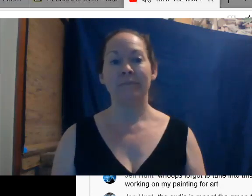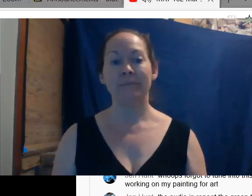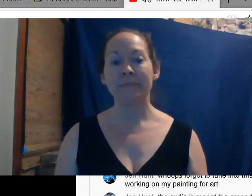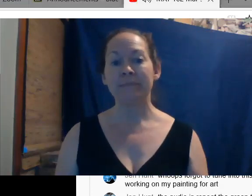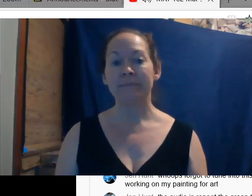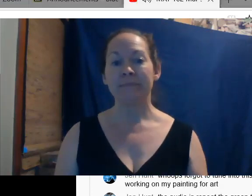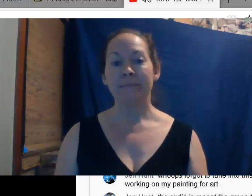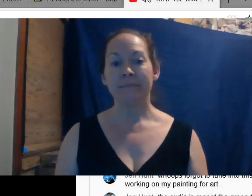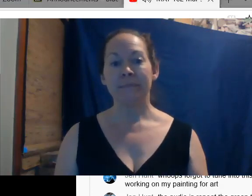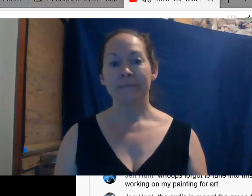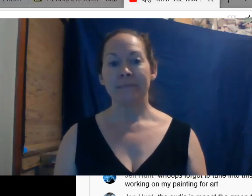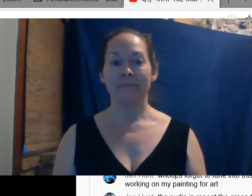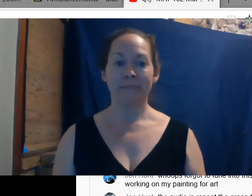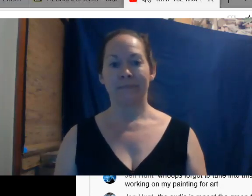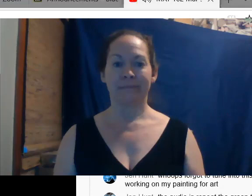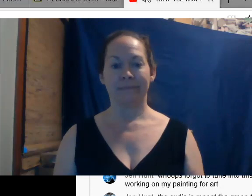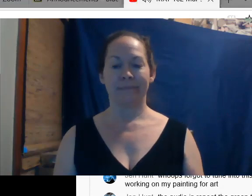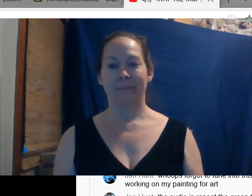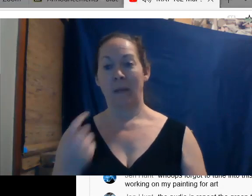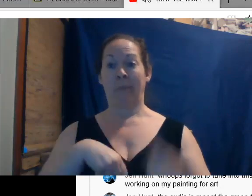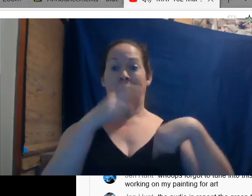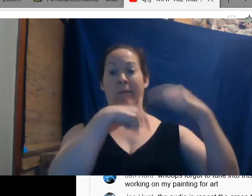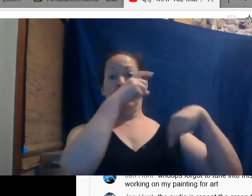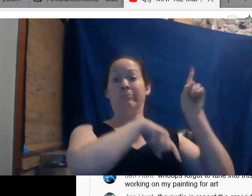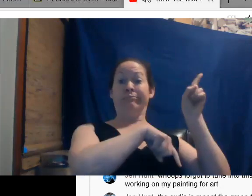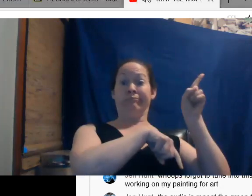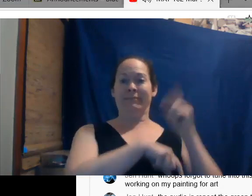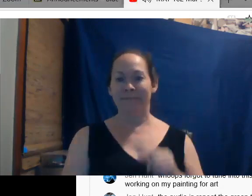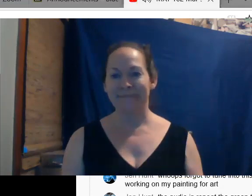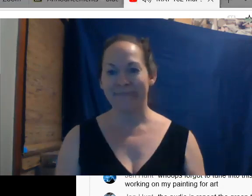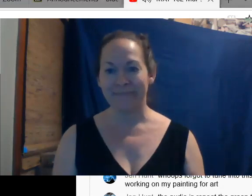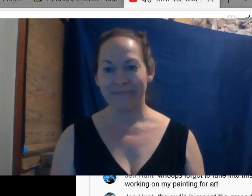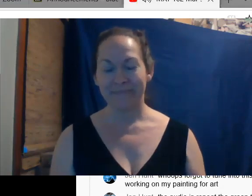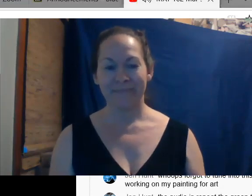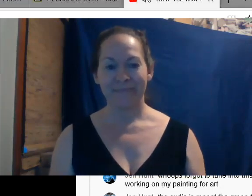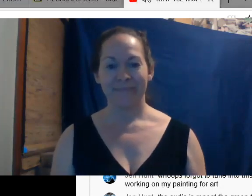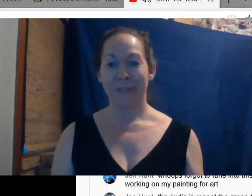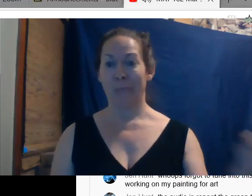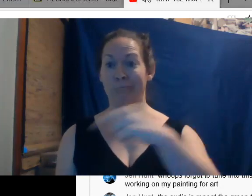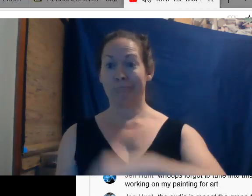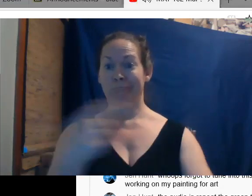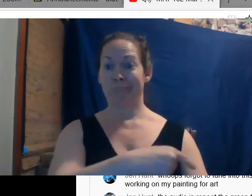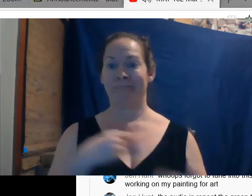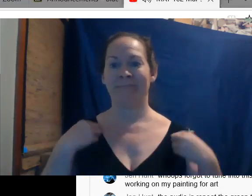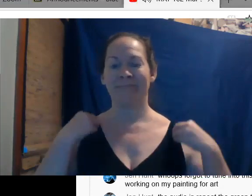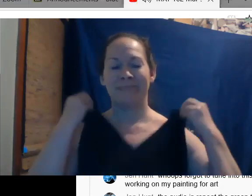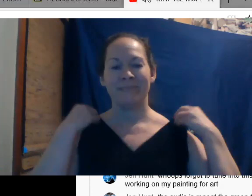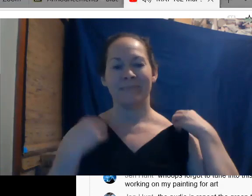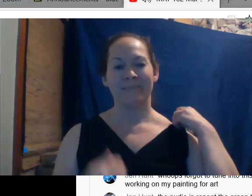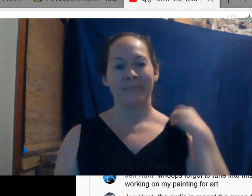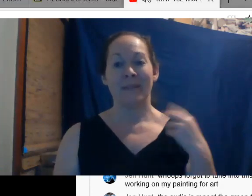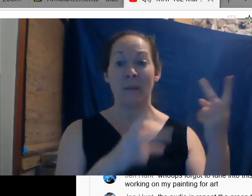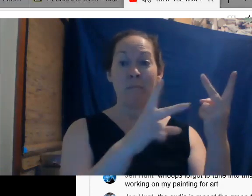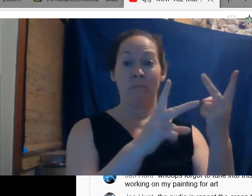I would work my way back up. And so it is a reversible process. Division is the reverse